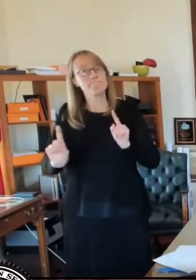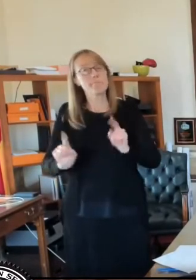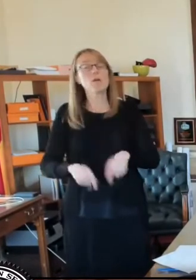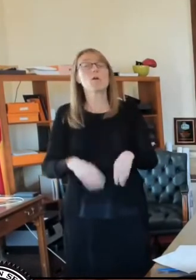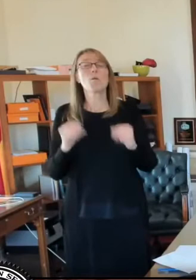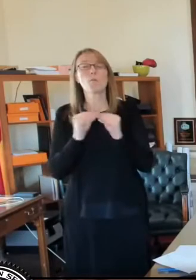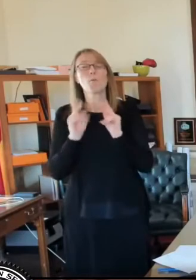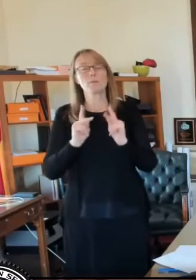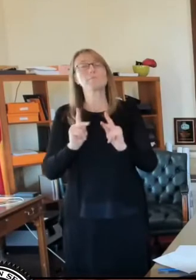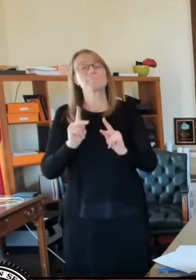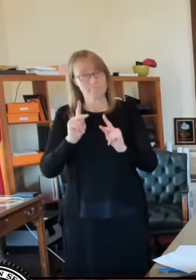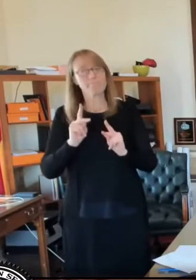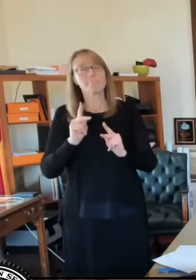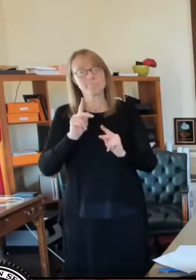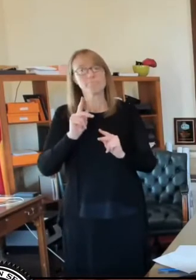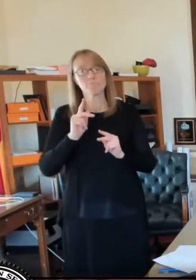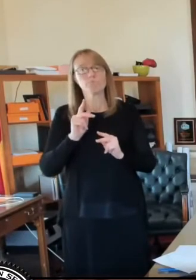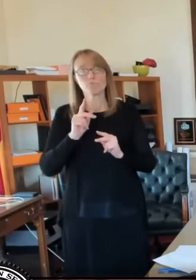real difference,